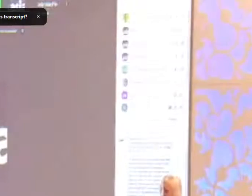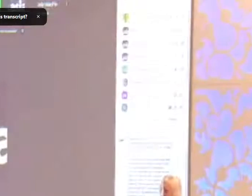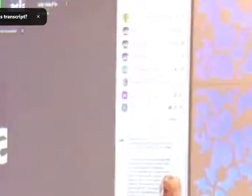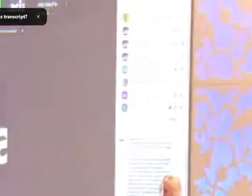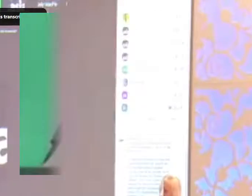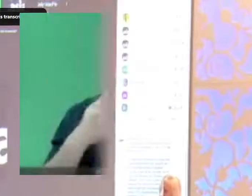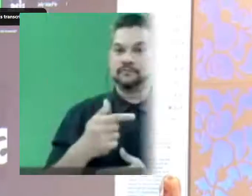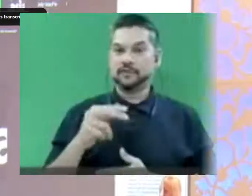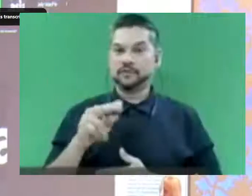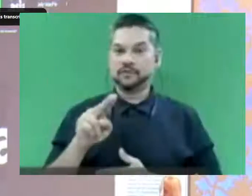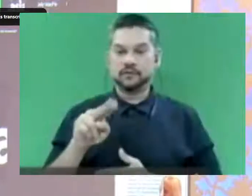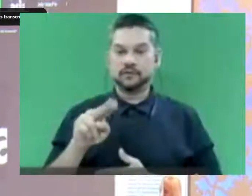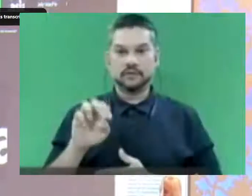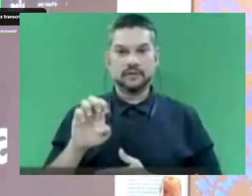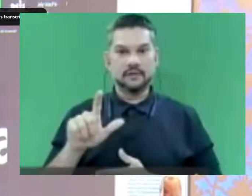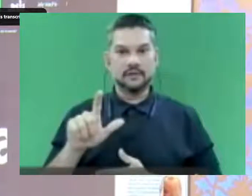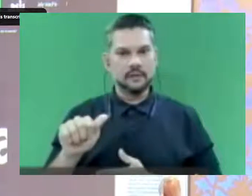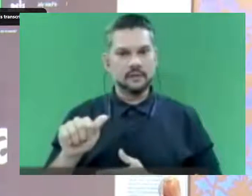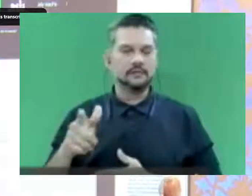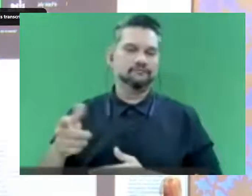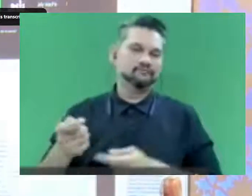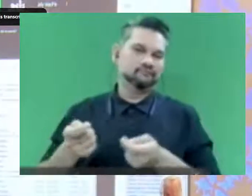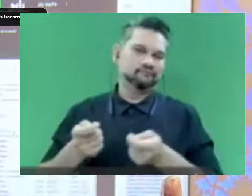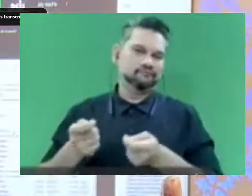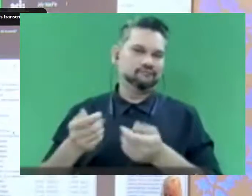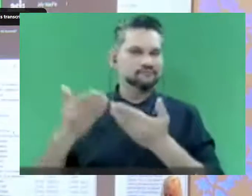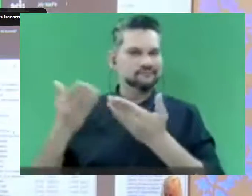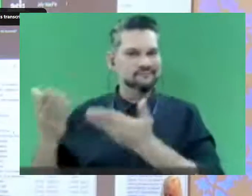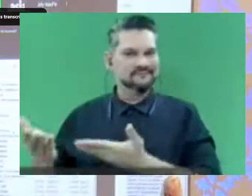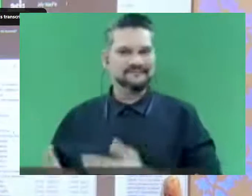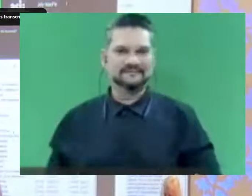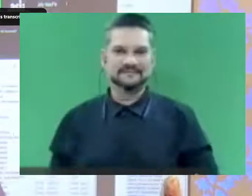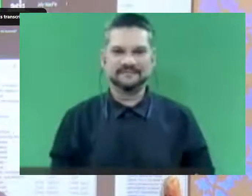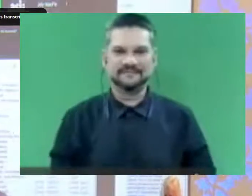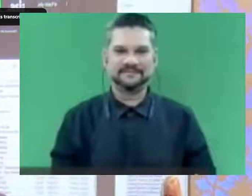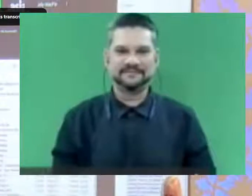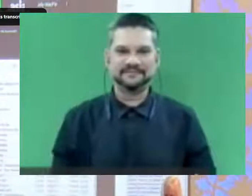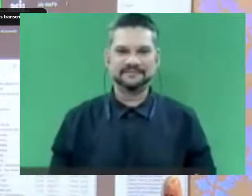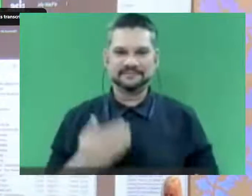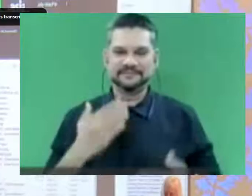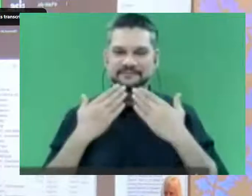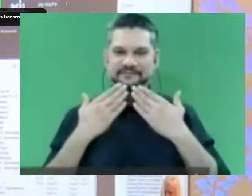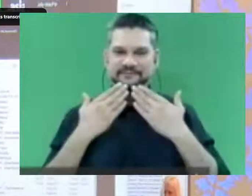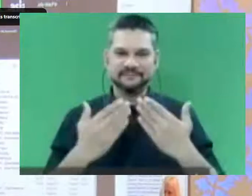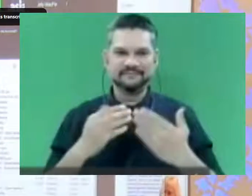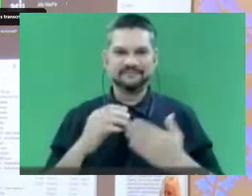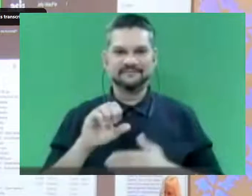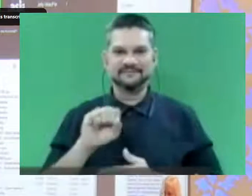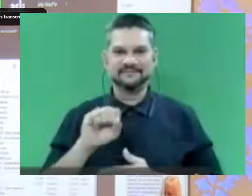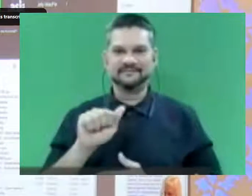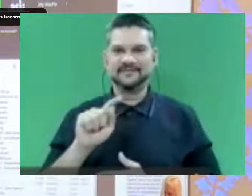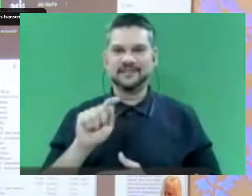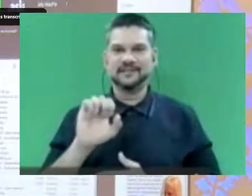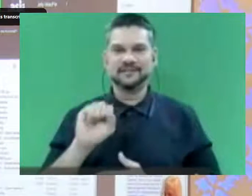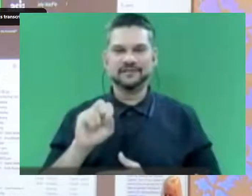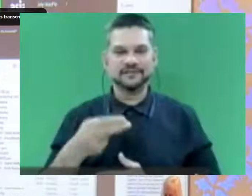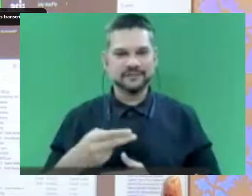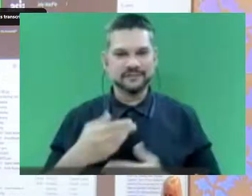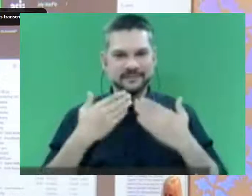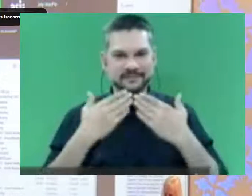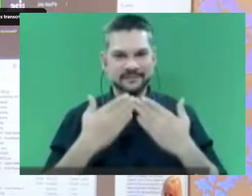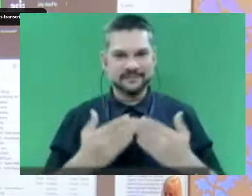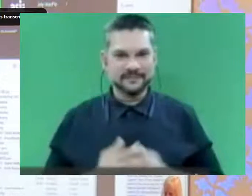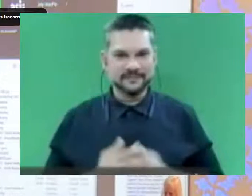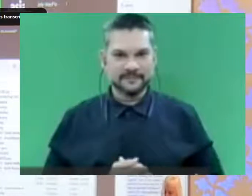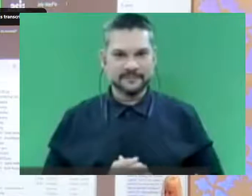it's my pleasure to hand over the floor to Gunela. Over to you. Thank you very much, Satish. And I'm Gunela Astbrink, chair